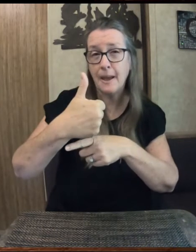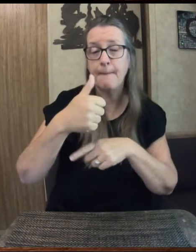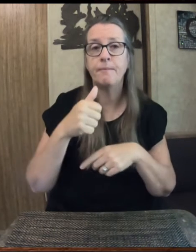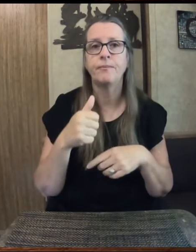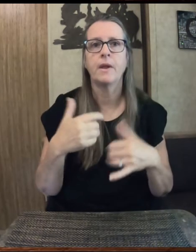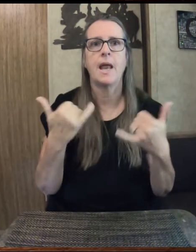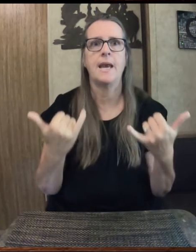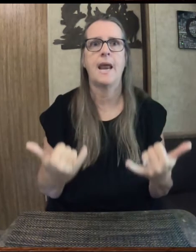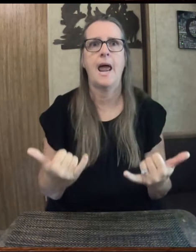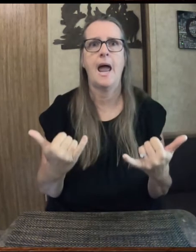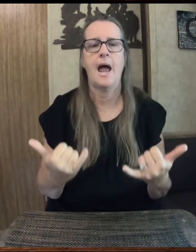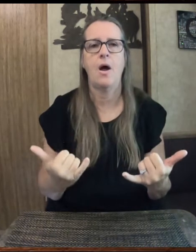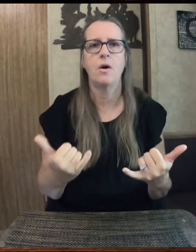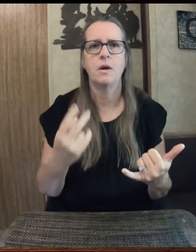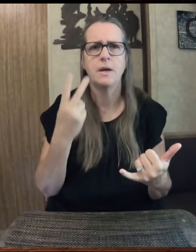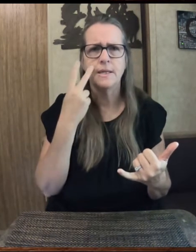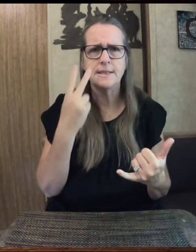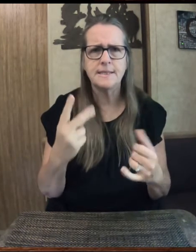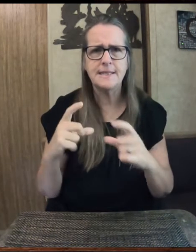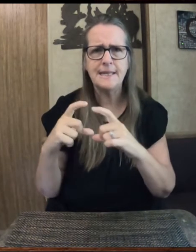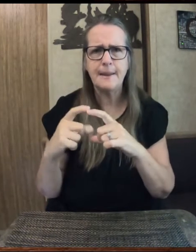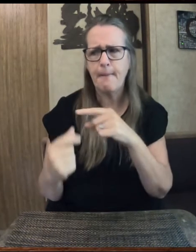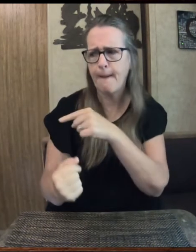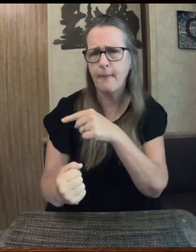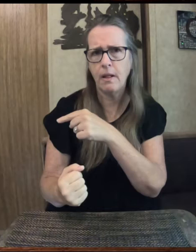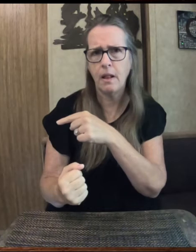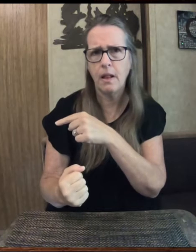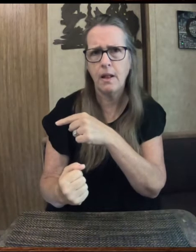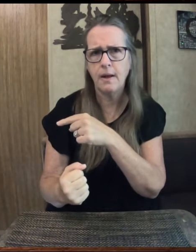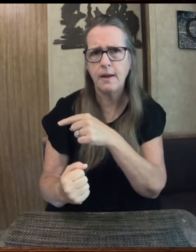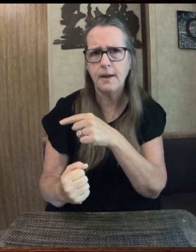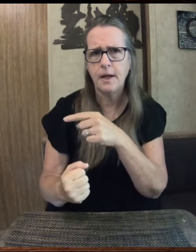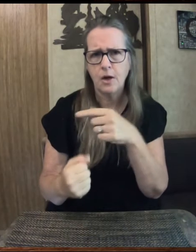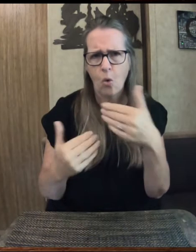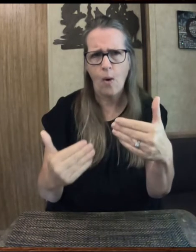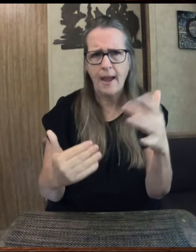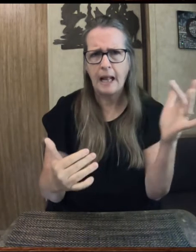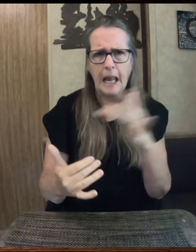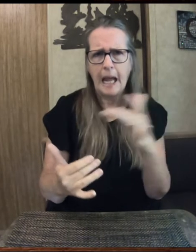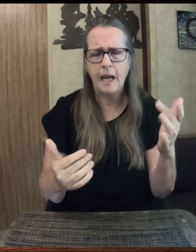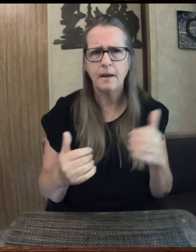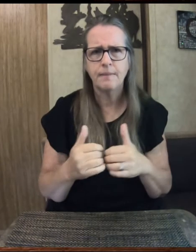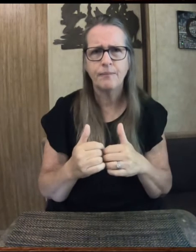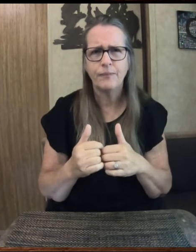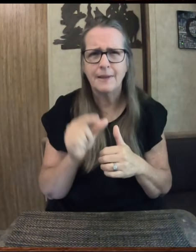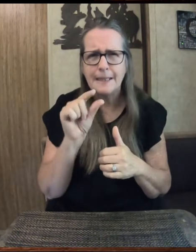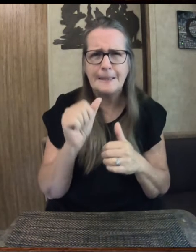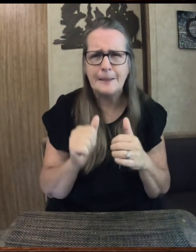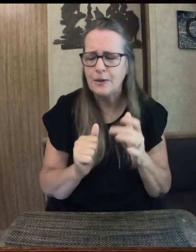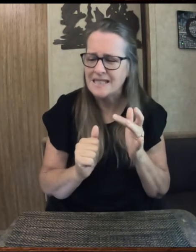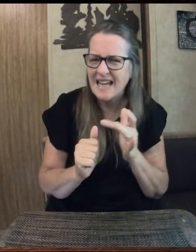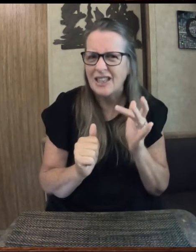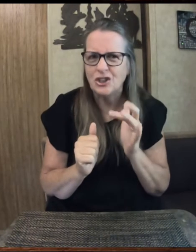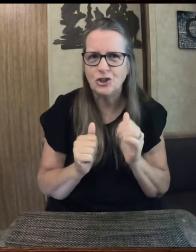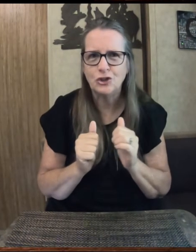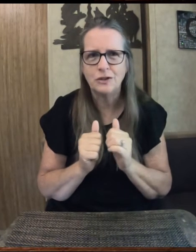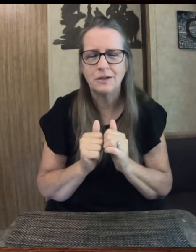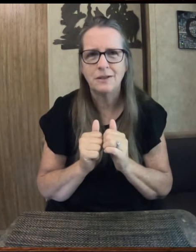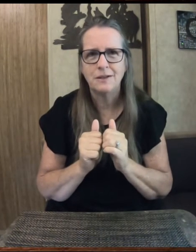up. And now, do you see that bubble? give it a little click, just a